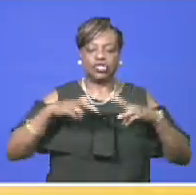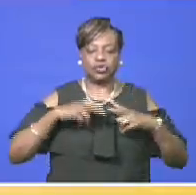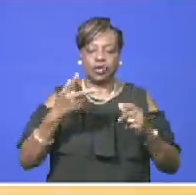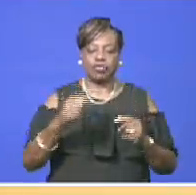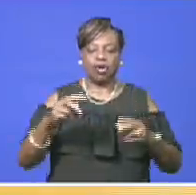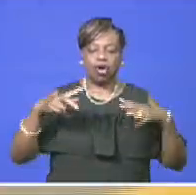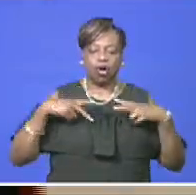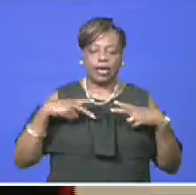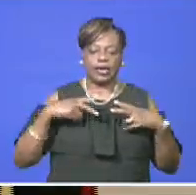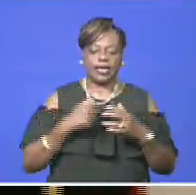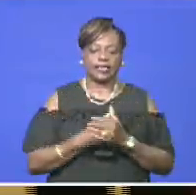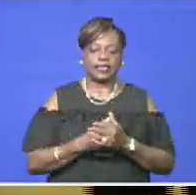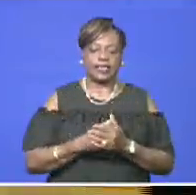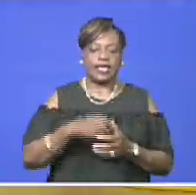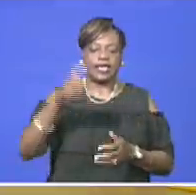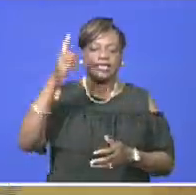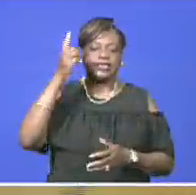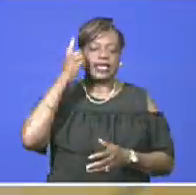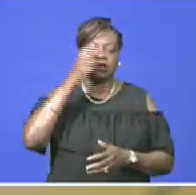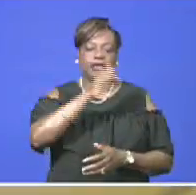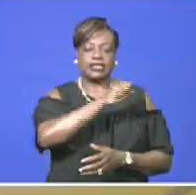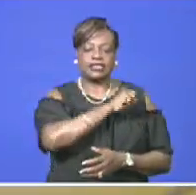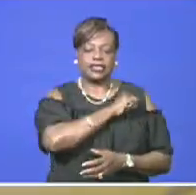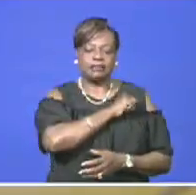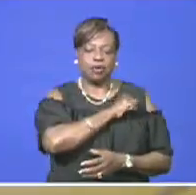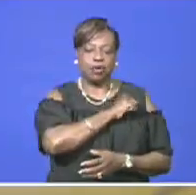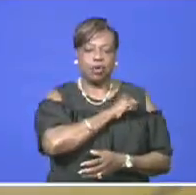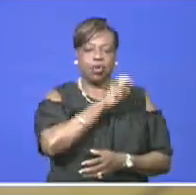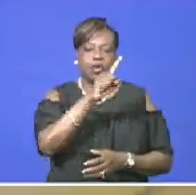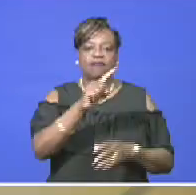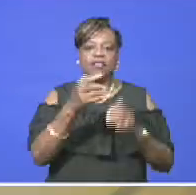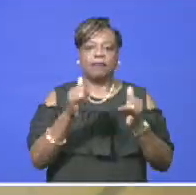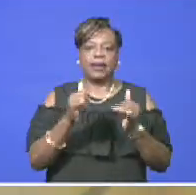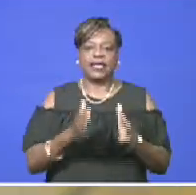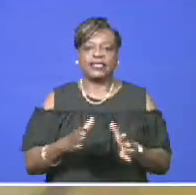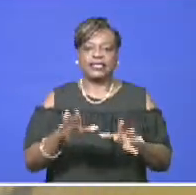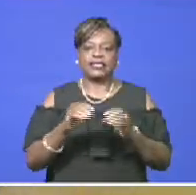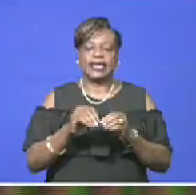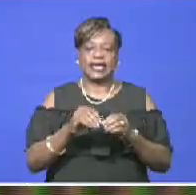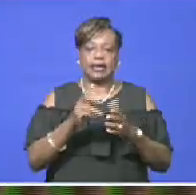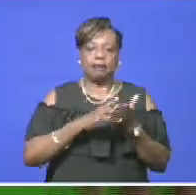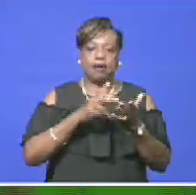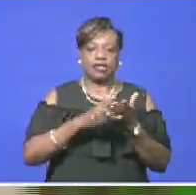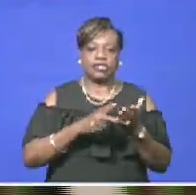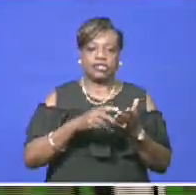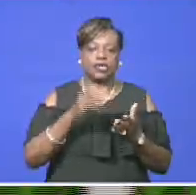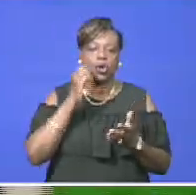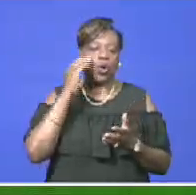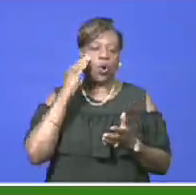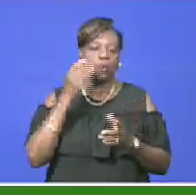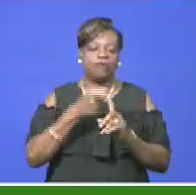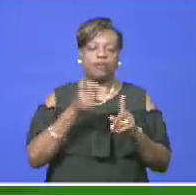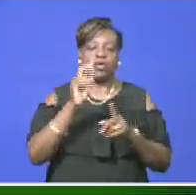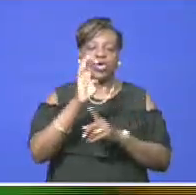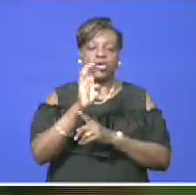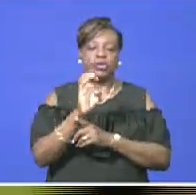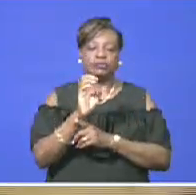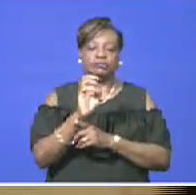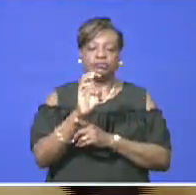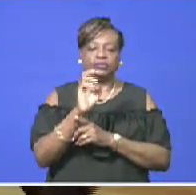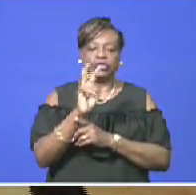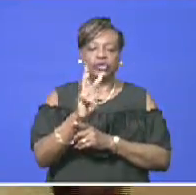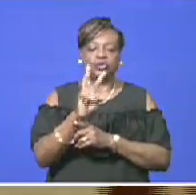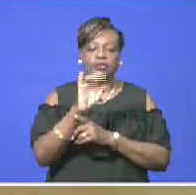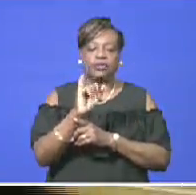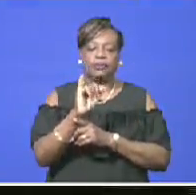hold. Zaria Seymour is one of the players taking part. She's currently home on break from UWE in Barbados. Playing in the West